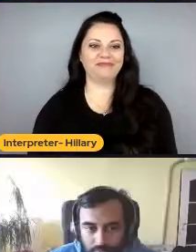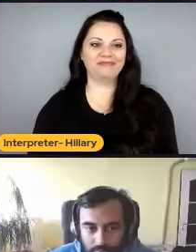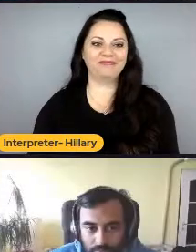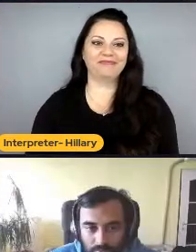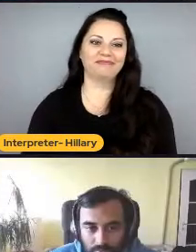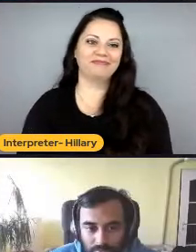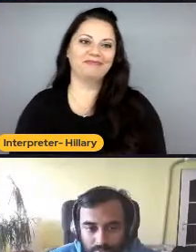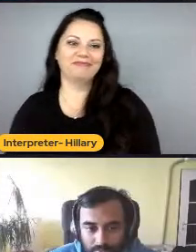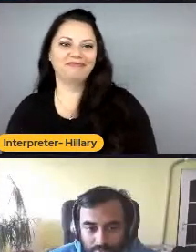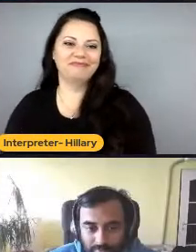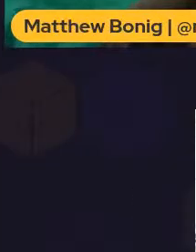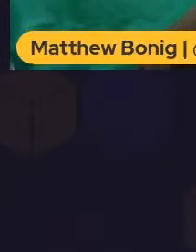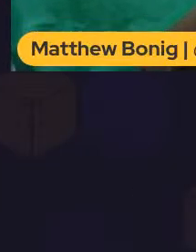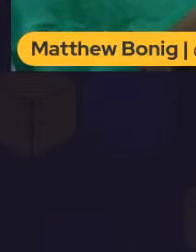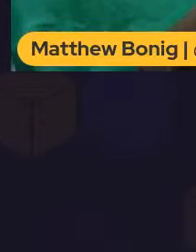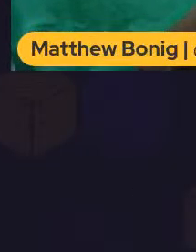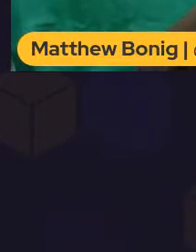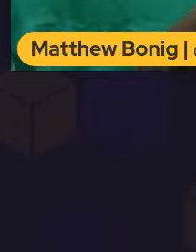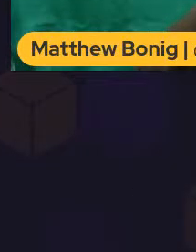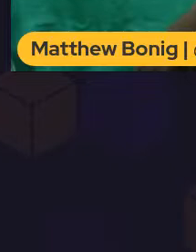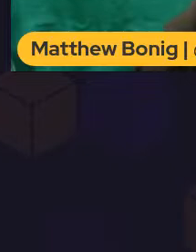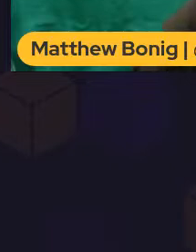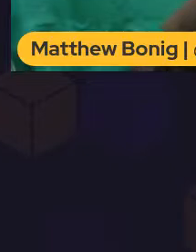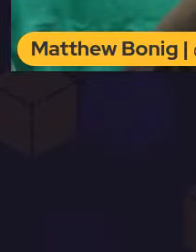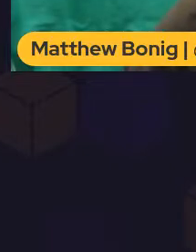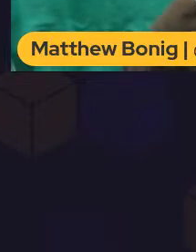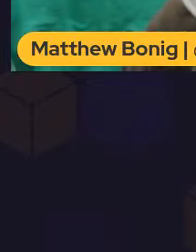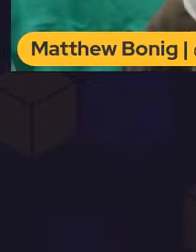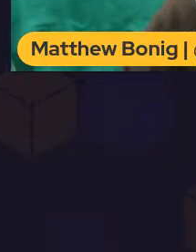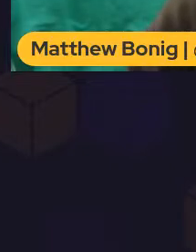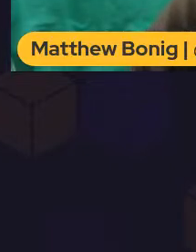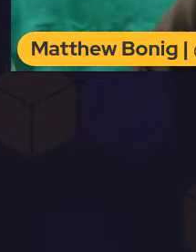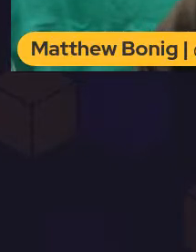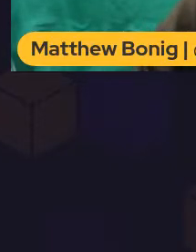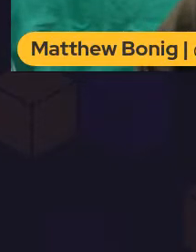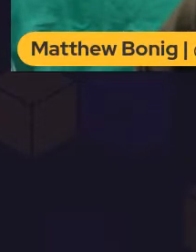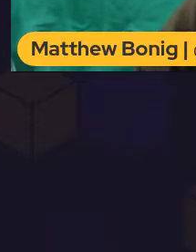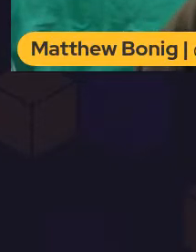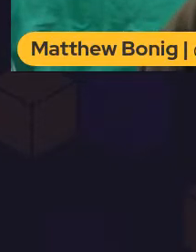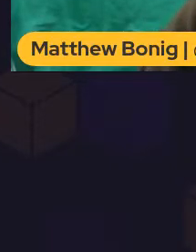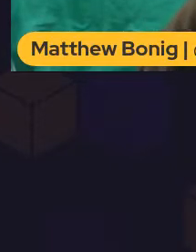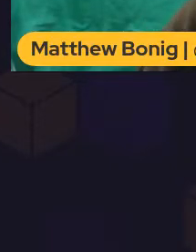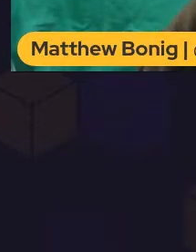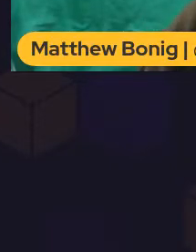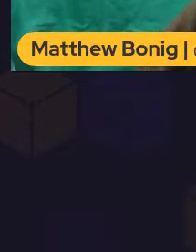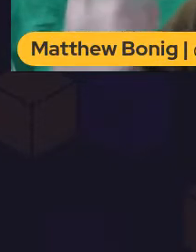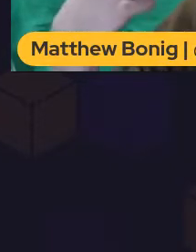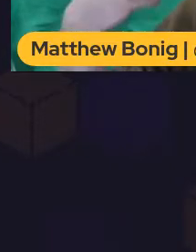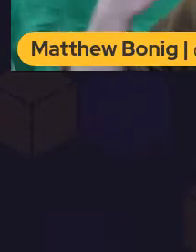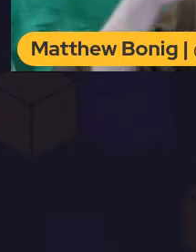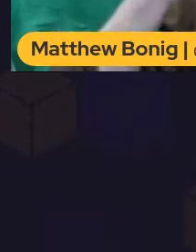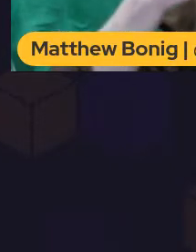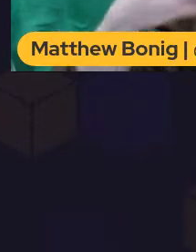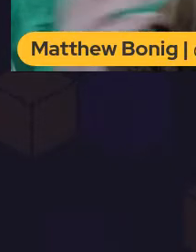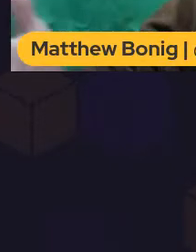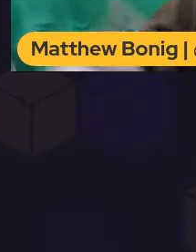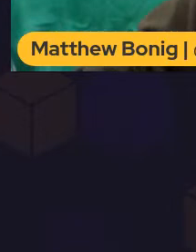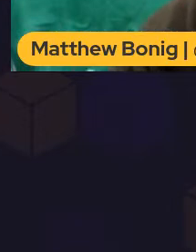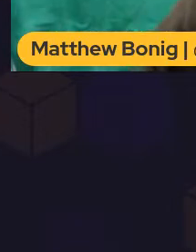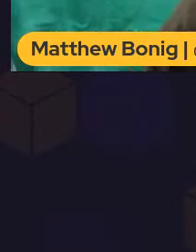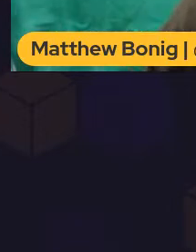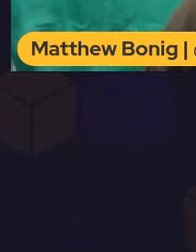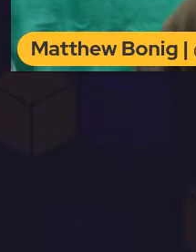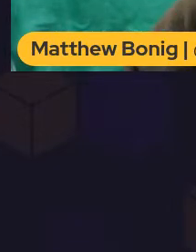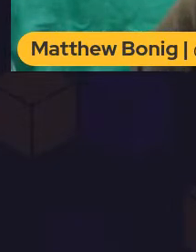All right. Thank you, Natalia, for giving us the presentation on React. As you notice, I now